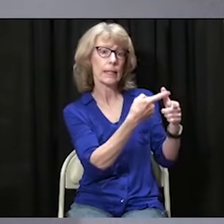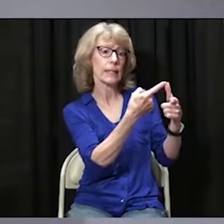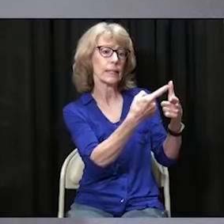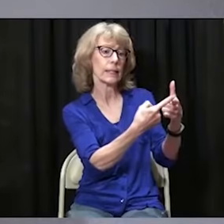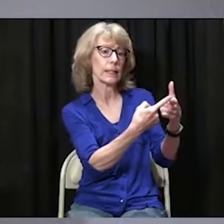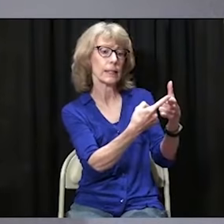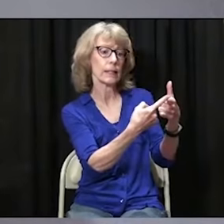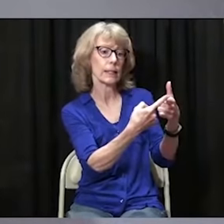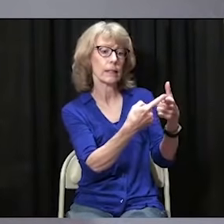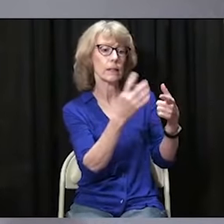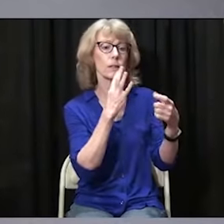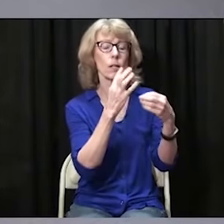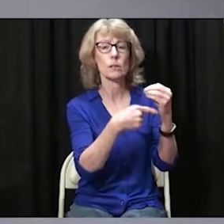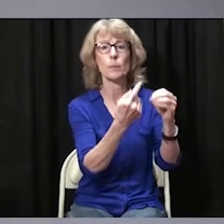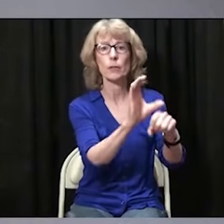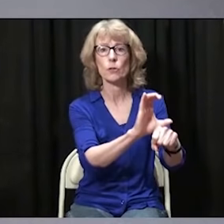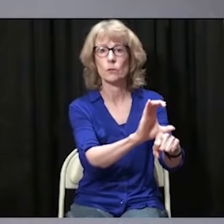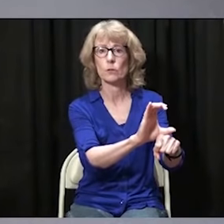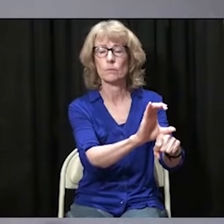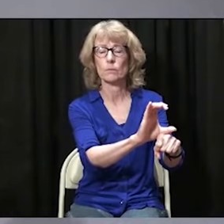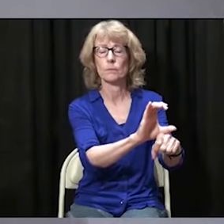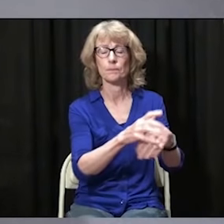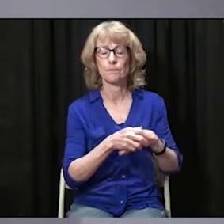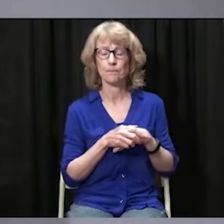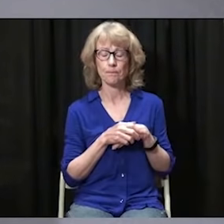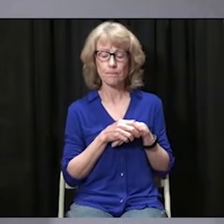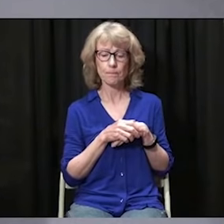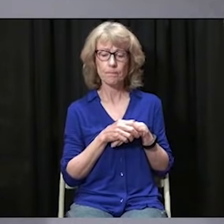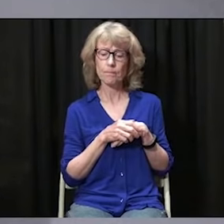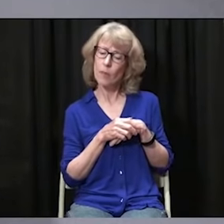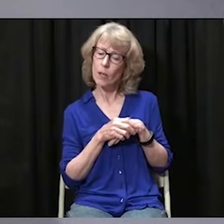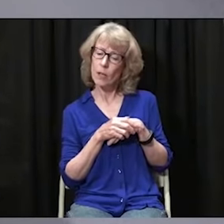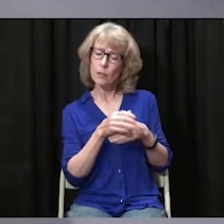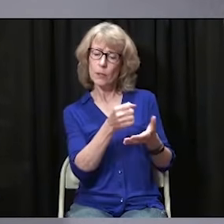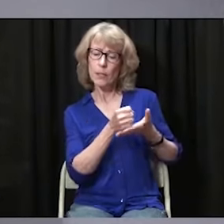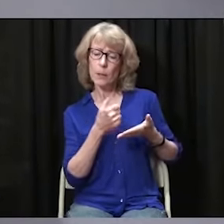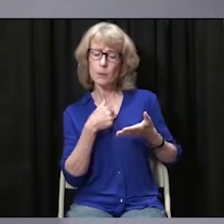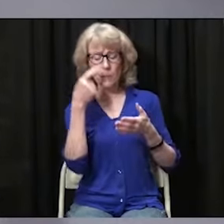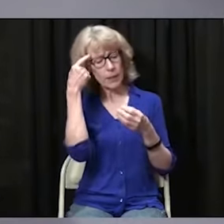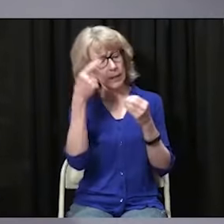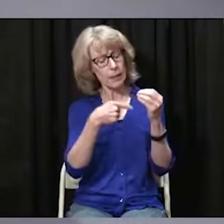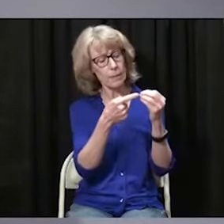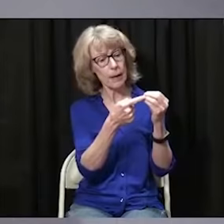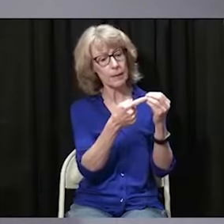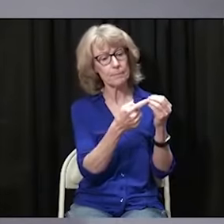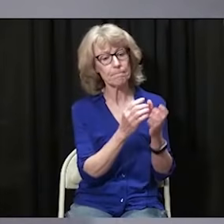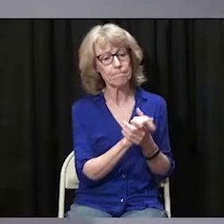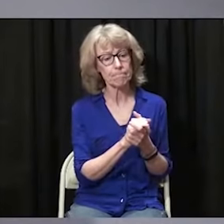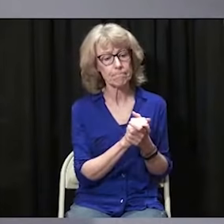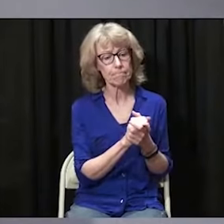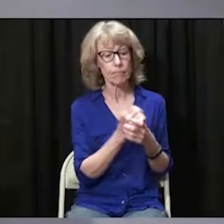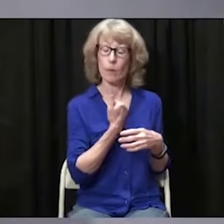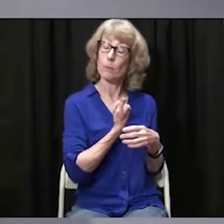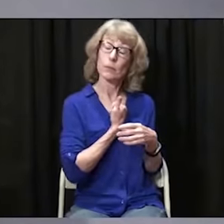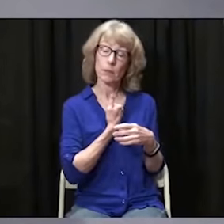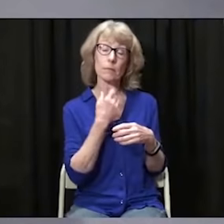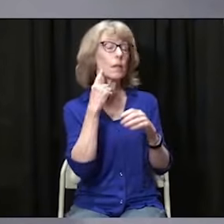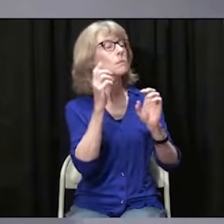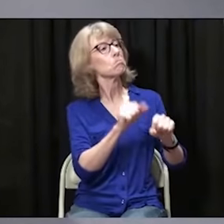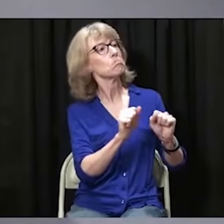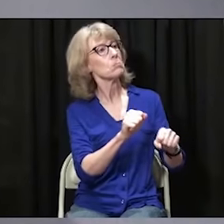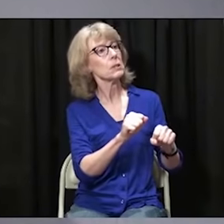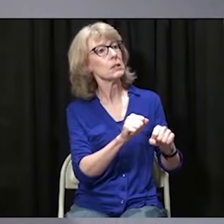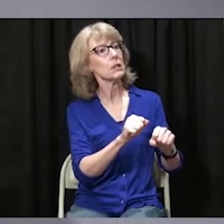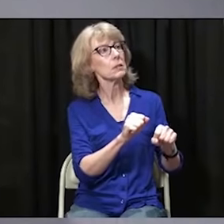And so here's what my takeaway is from this, and what I really get from this passage, is that I have the ability to look at a waterfall or to look